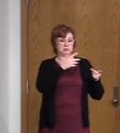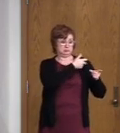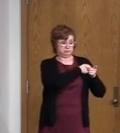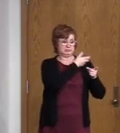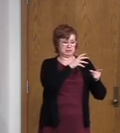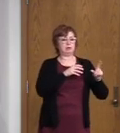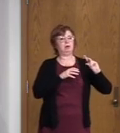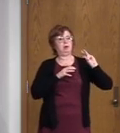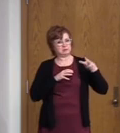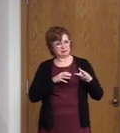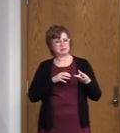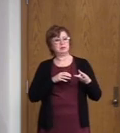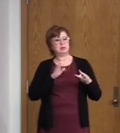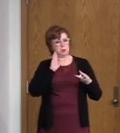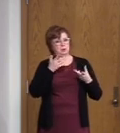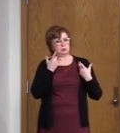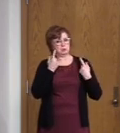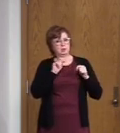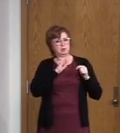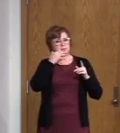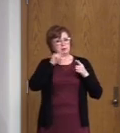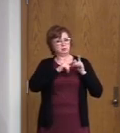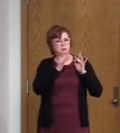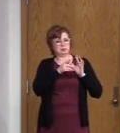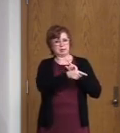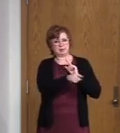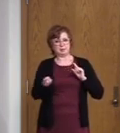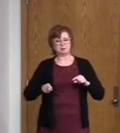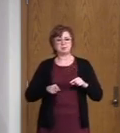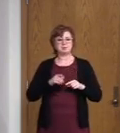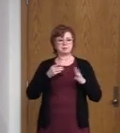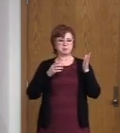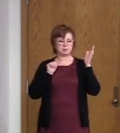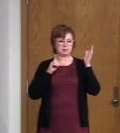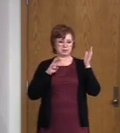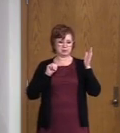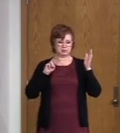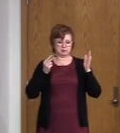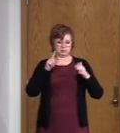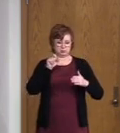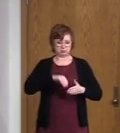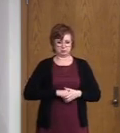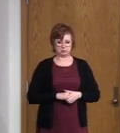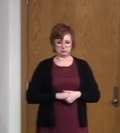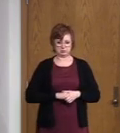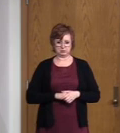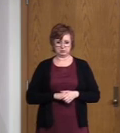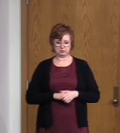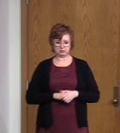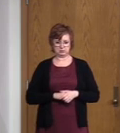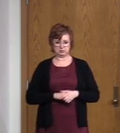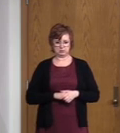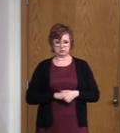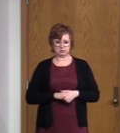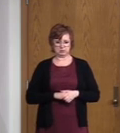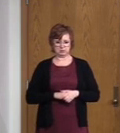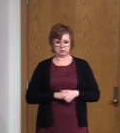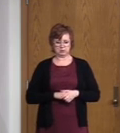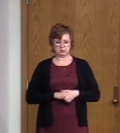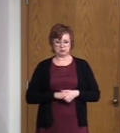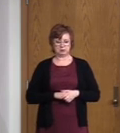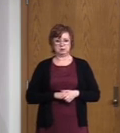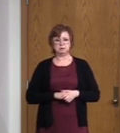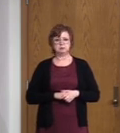province. Follow-up question, Adam? What have we learned from other jurisdictions that are giving out